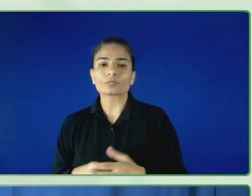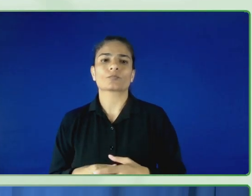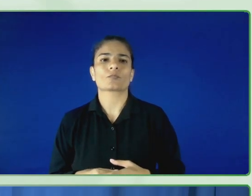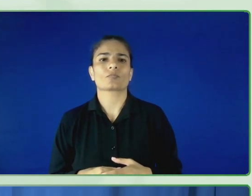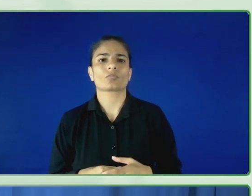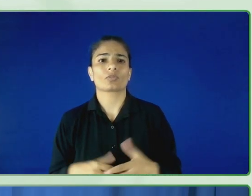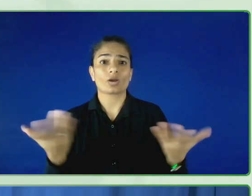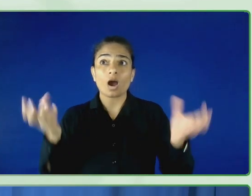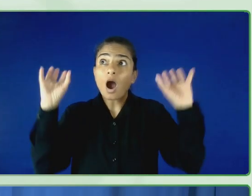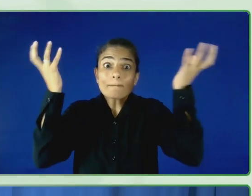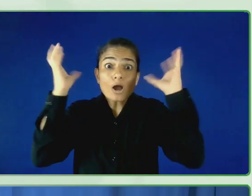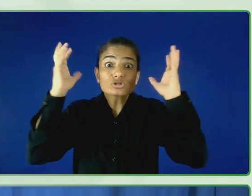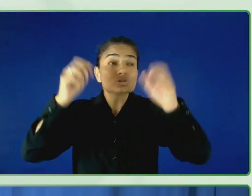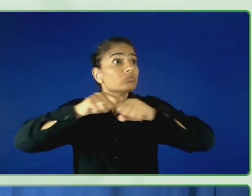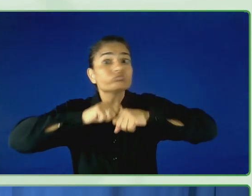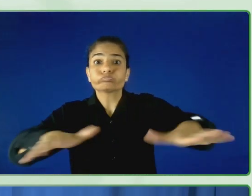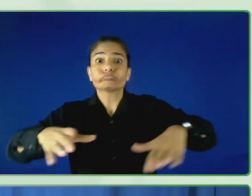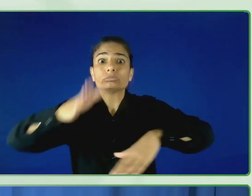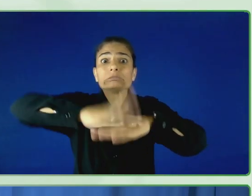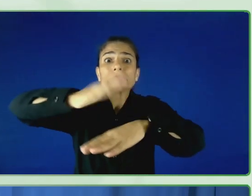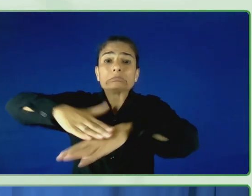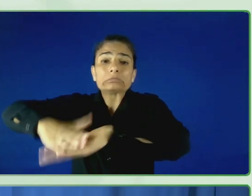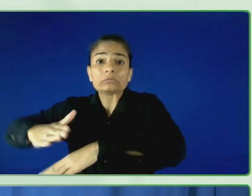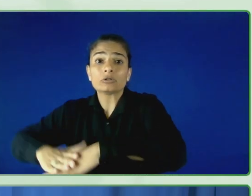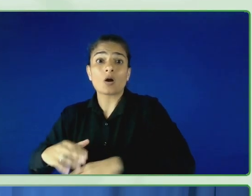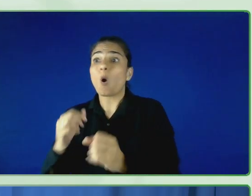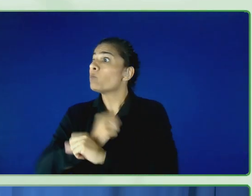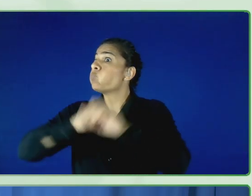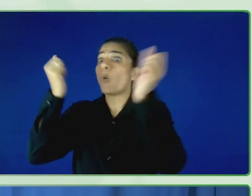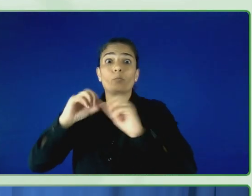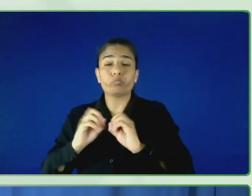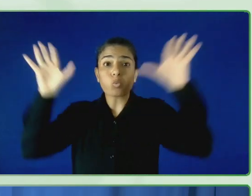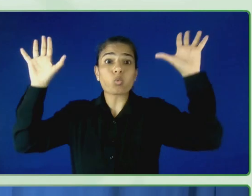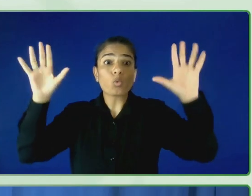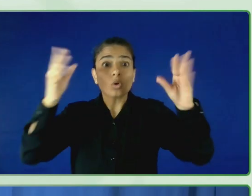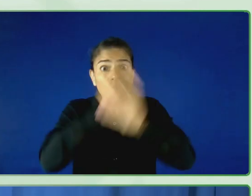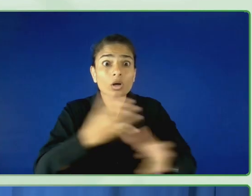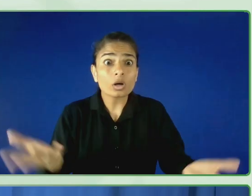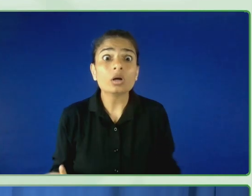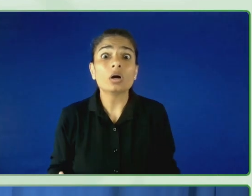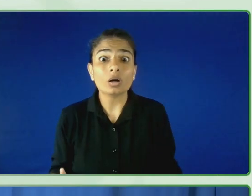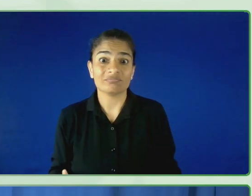What about bombing alarms? The same.